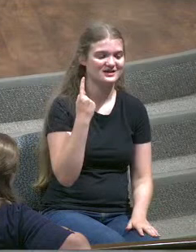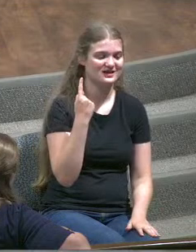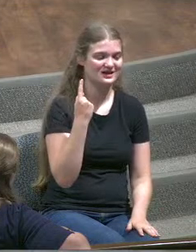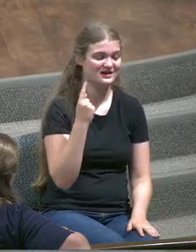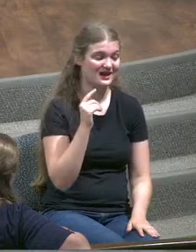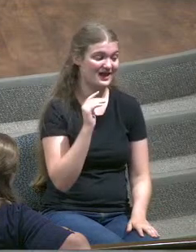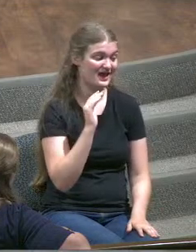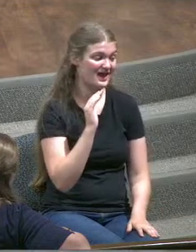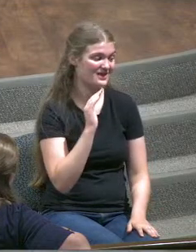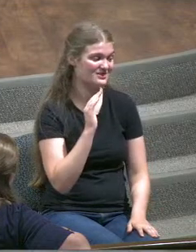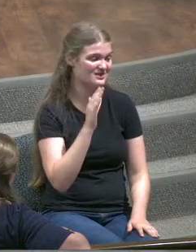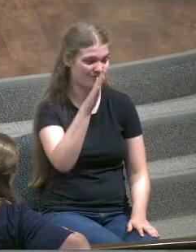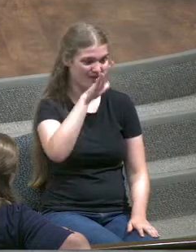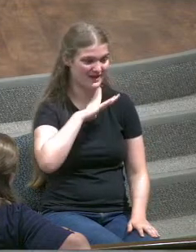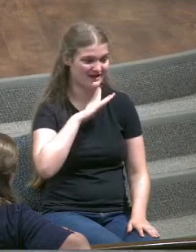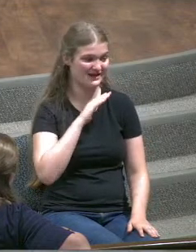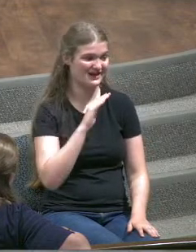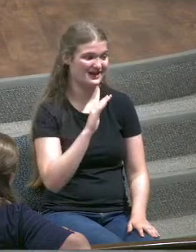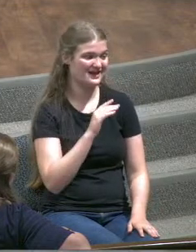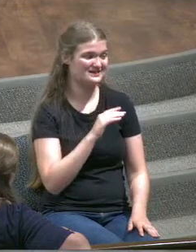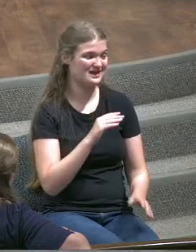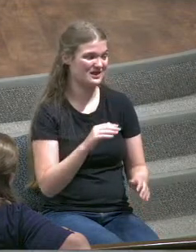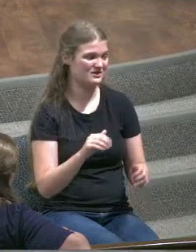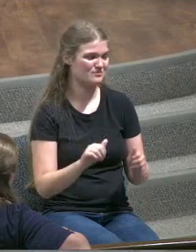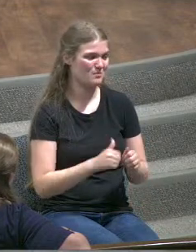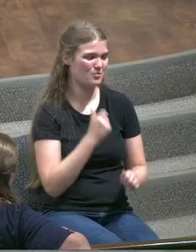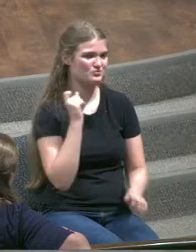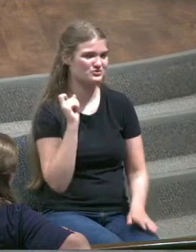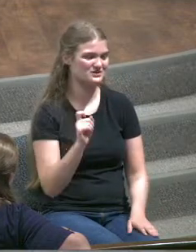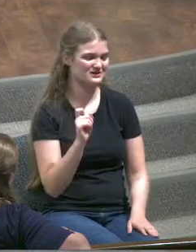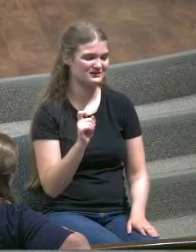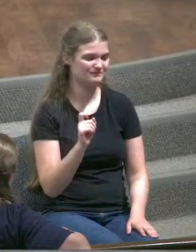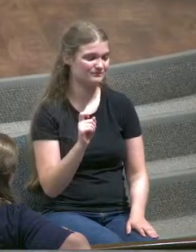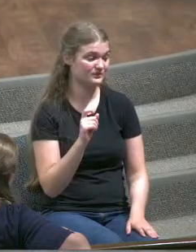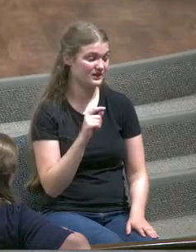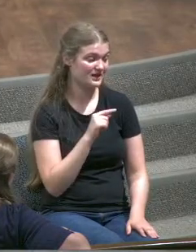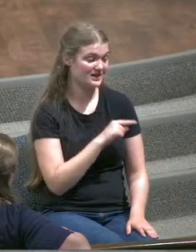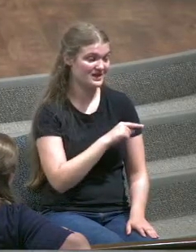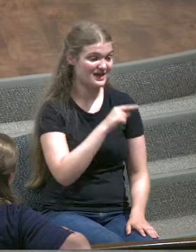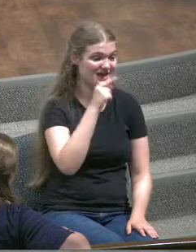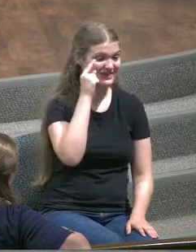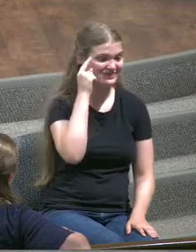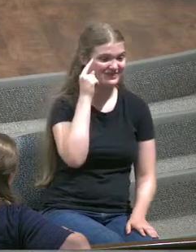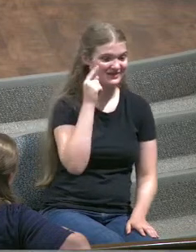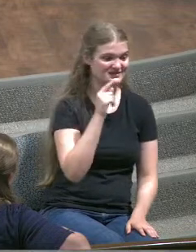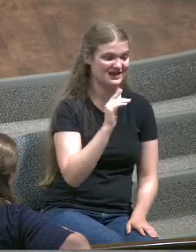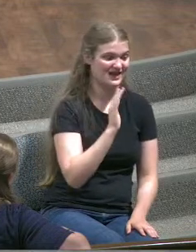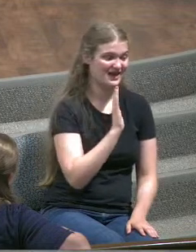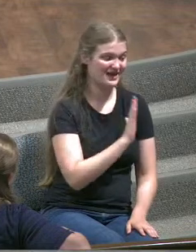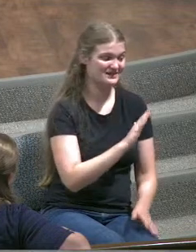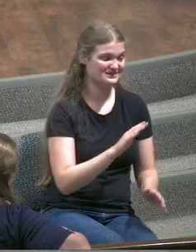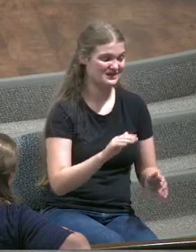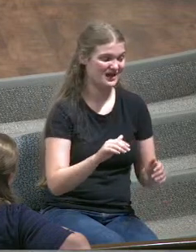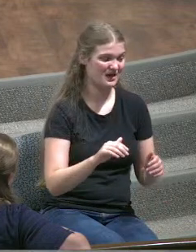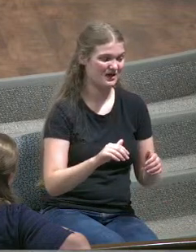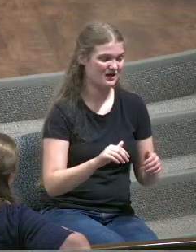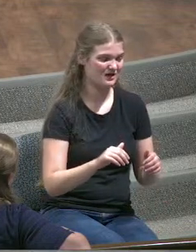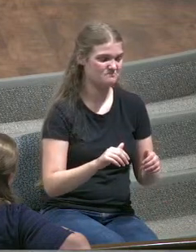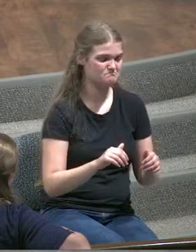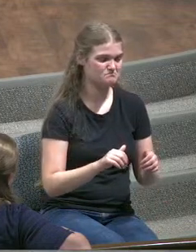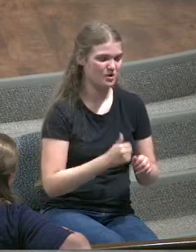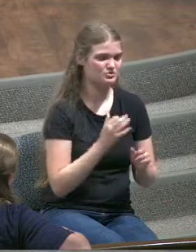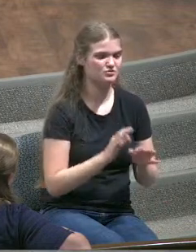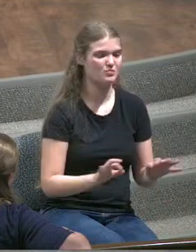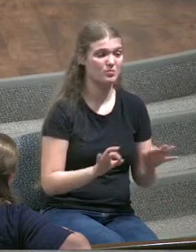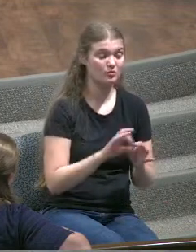there? He's there because of the paralysis. He can't walk. And maybe to him, that's what he thought, or the